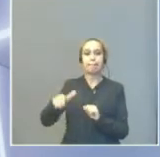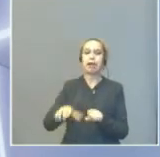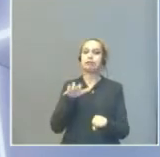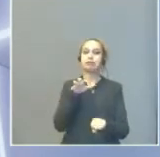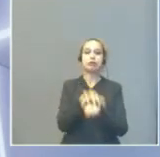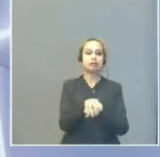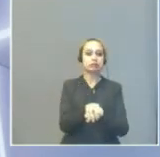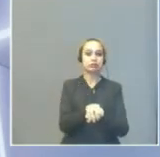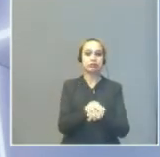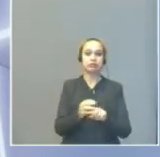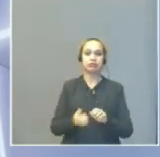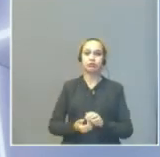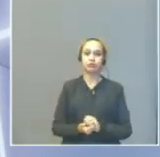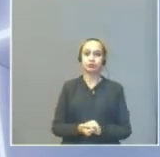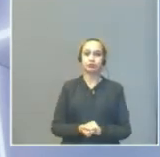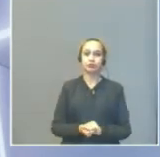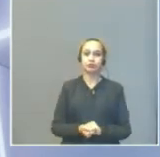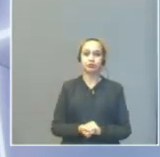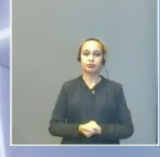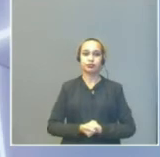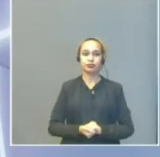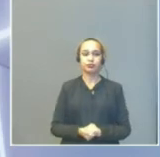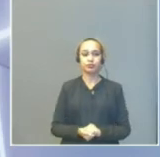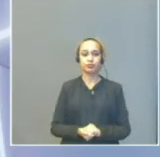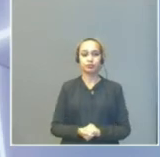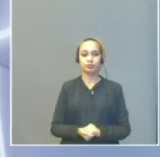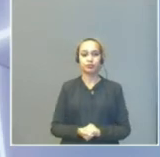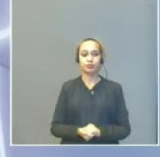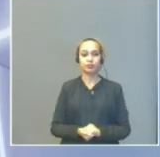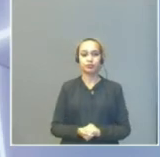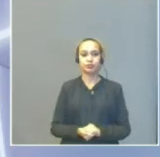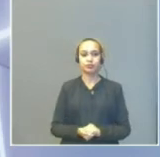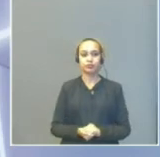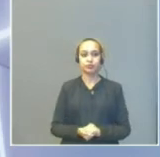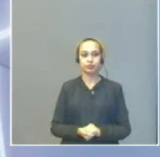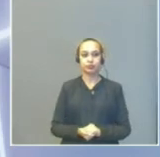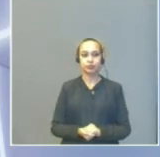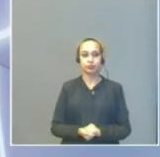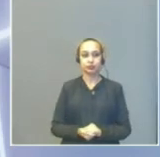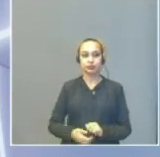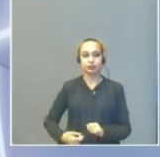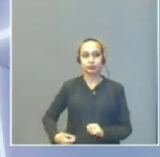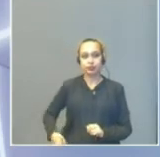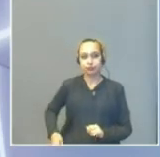cyclicity of the future. Thank you for listening.